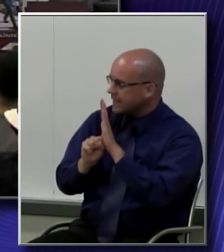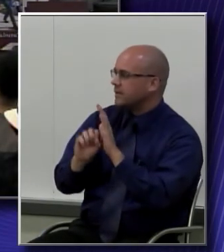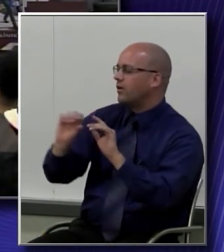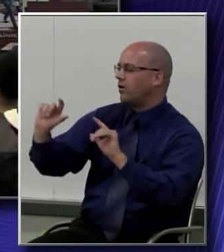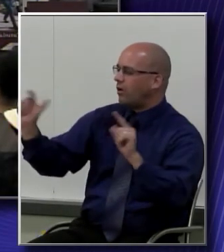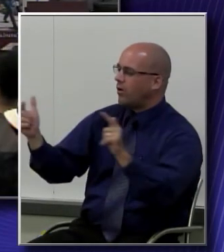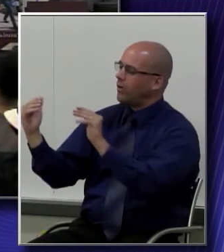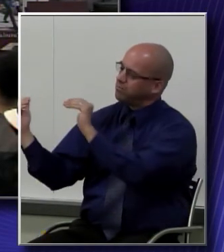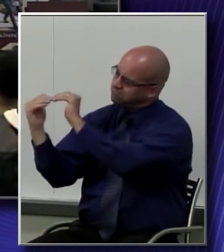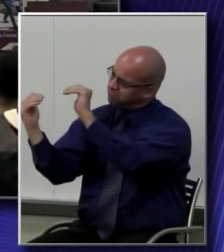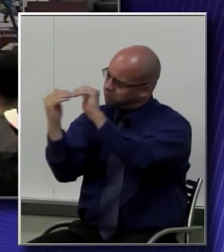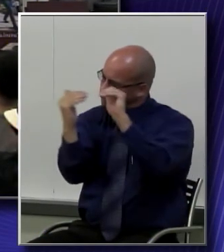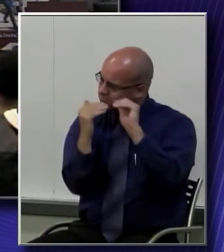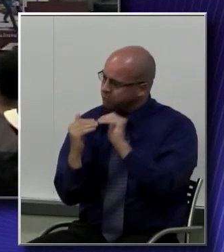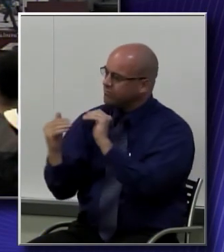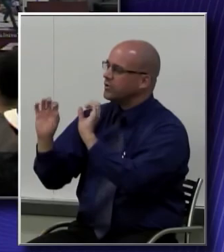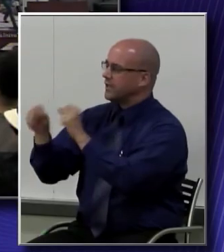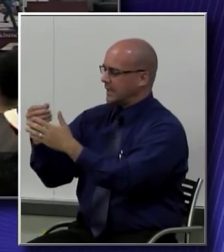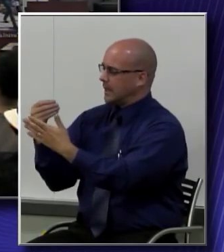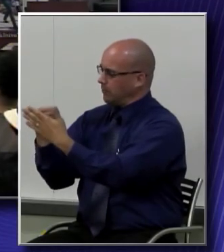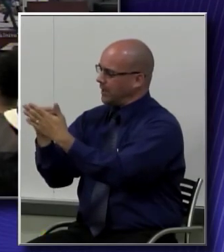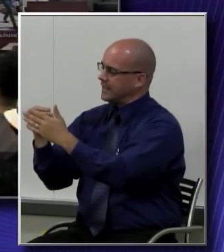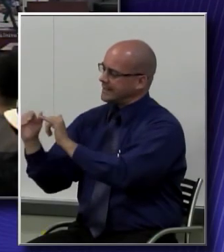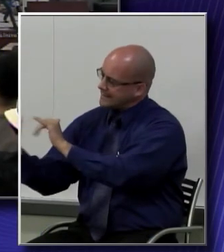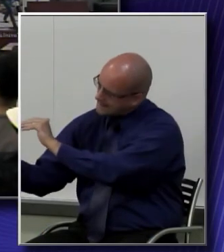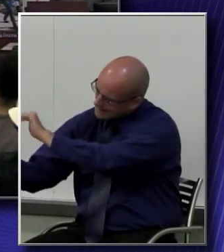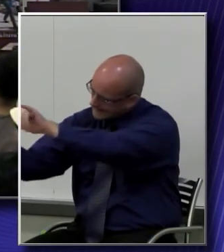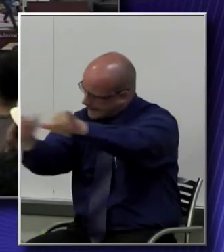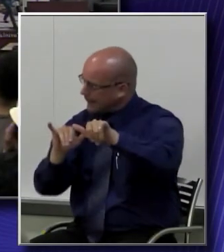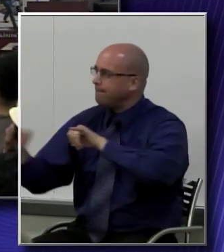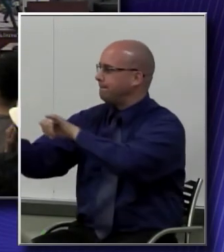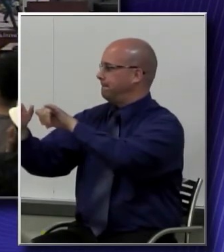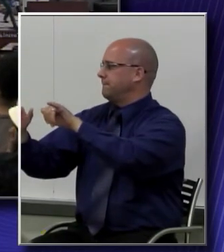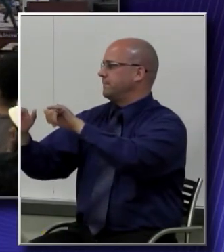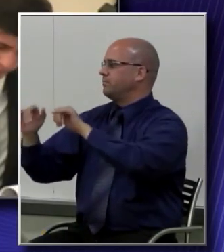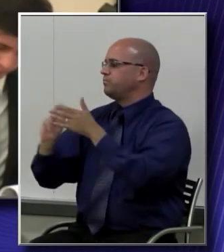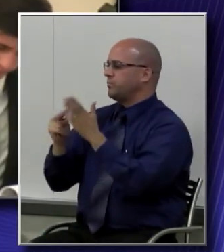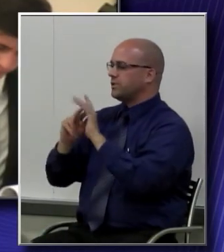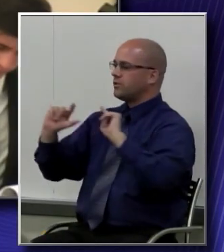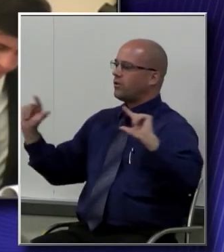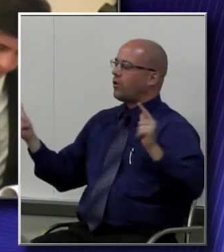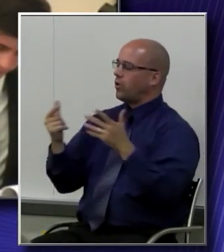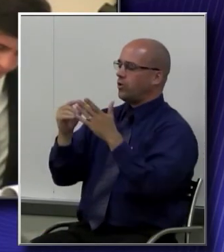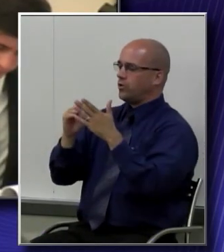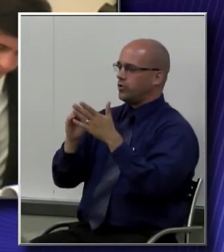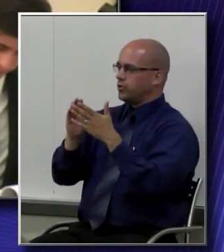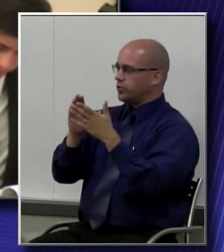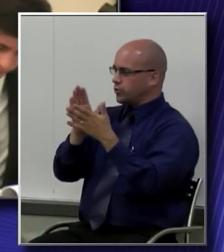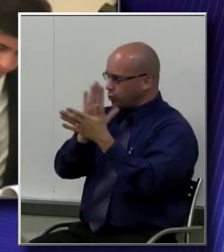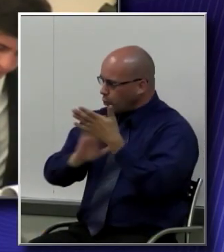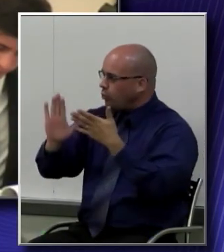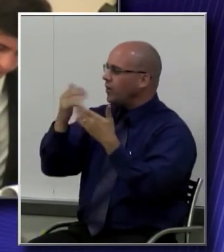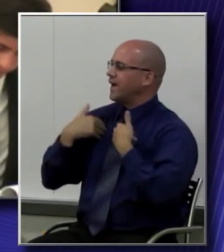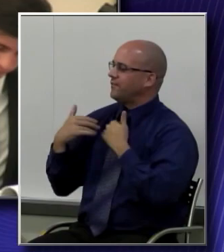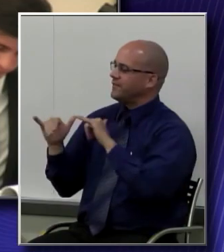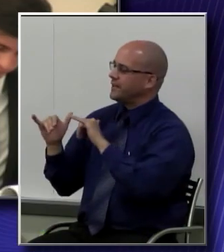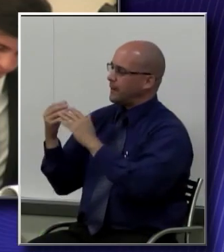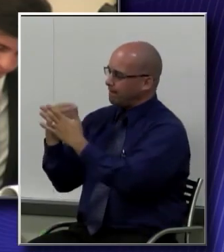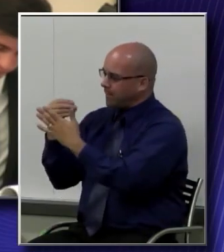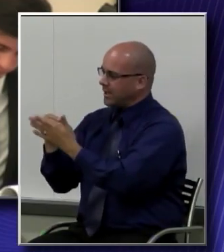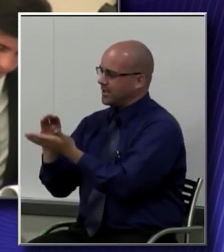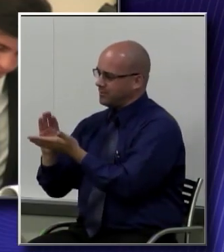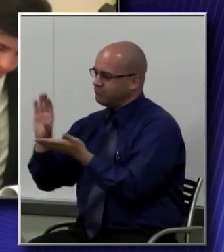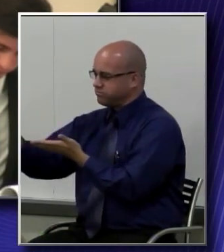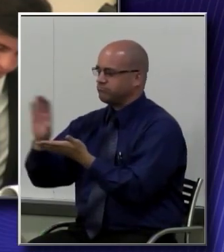to be afforded the same opportunity, and that every school gets the same amount of money and doesn't just